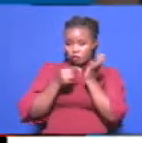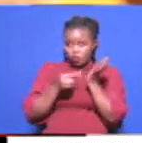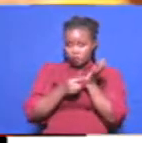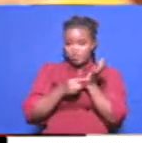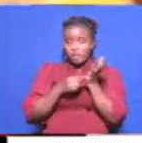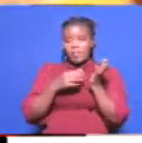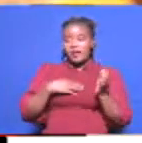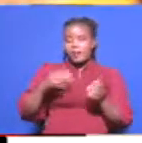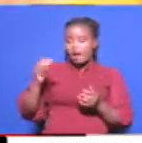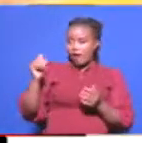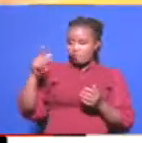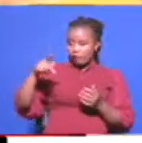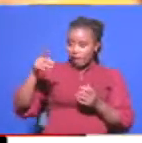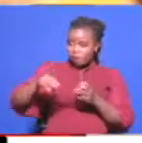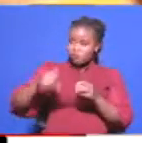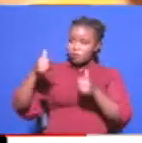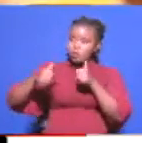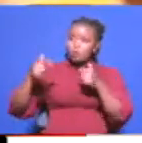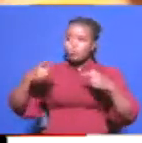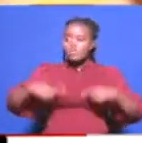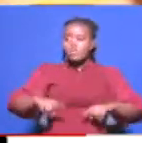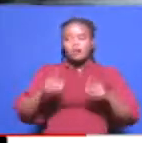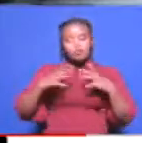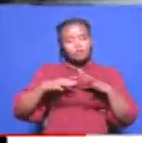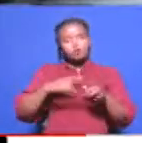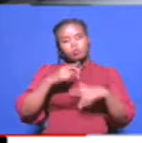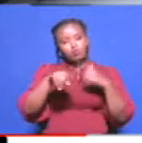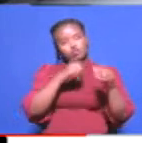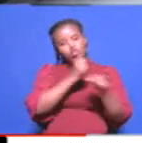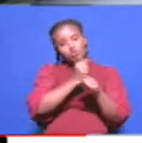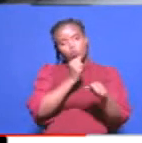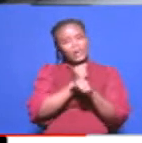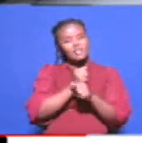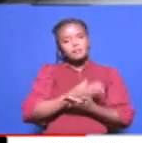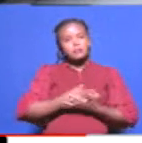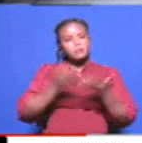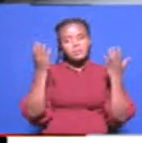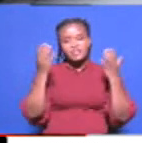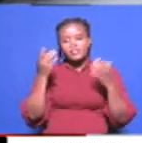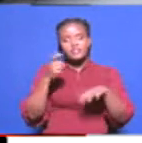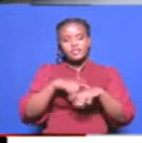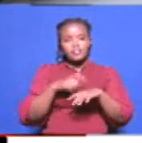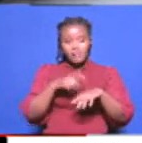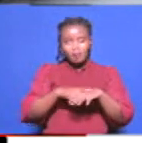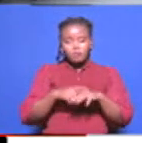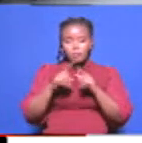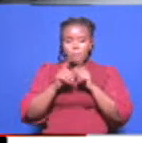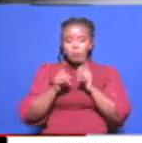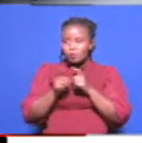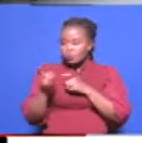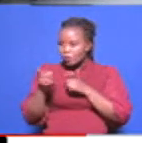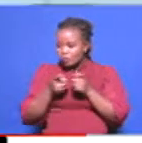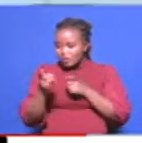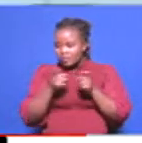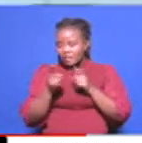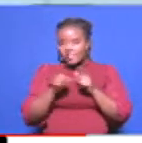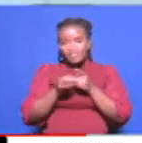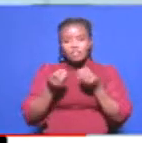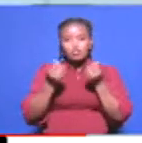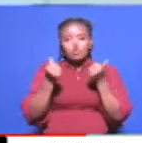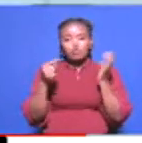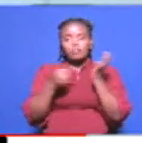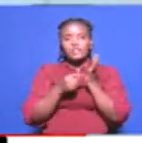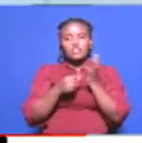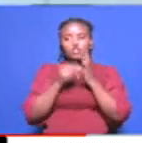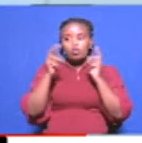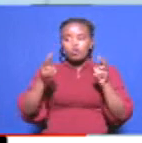that allows operators to manage their businesses off-site in real time and promptly track and resolve technical issues. We were looking